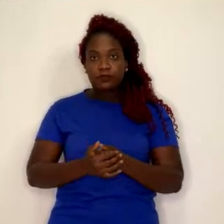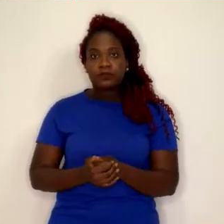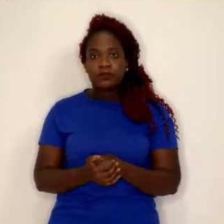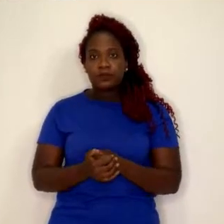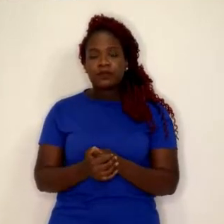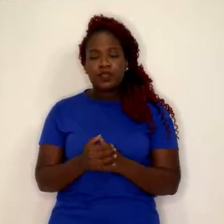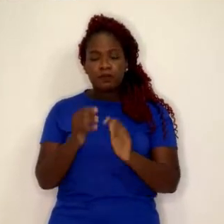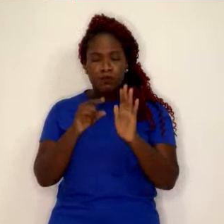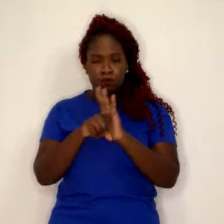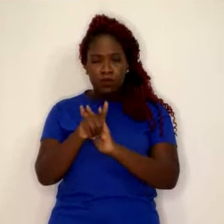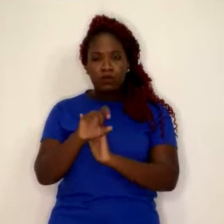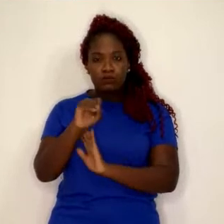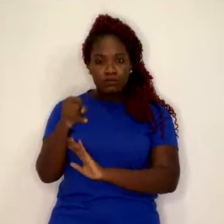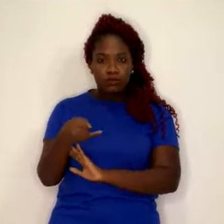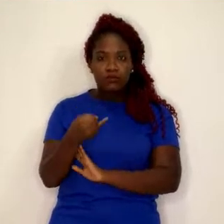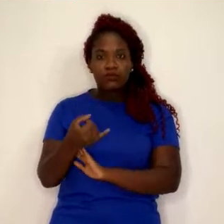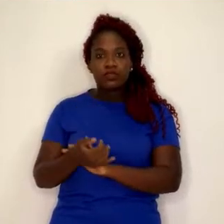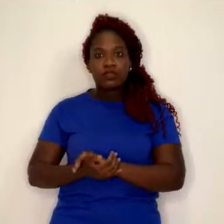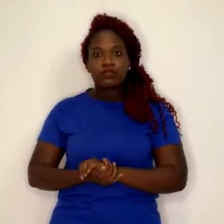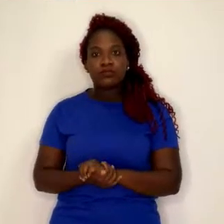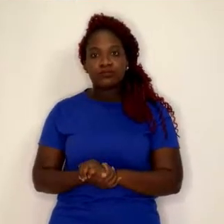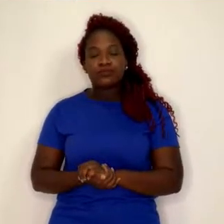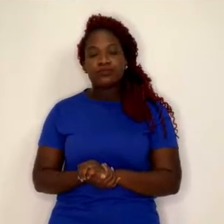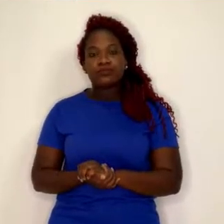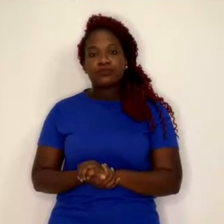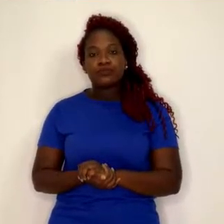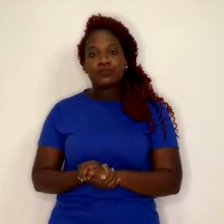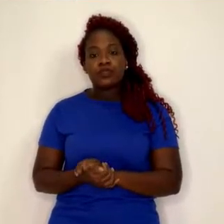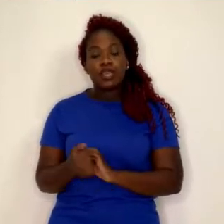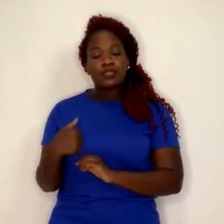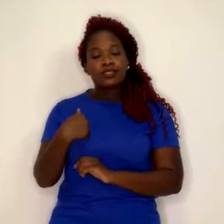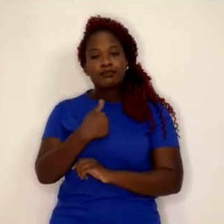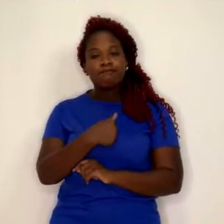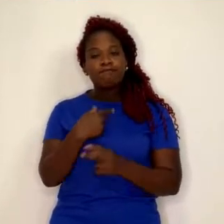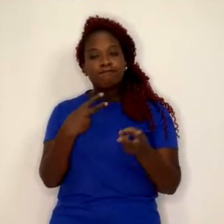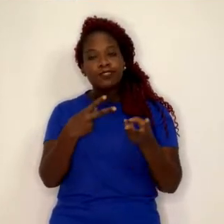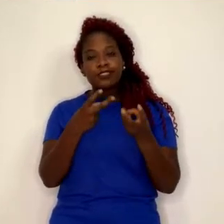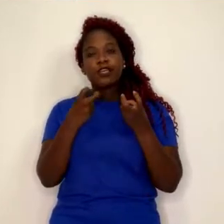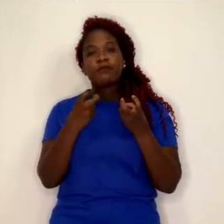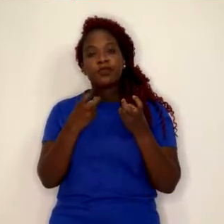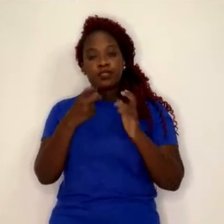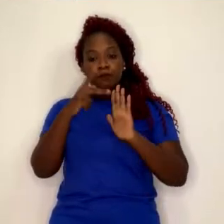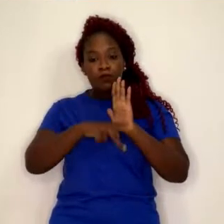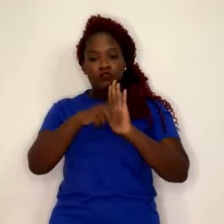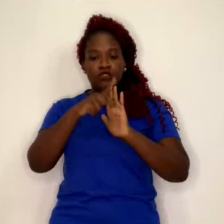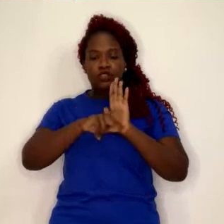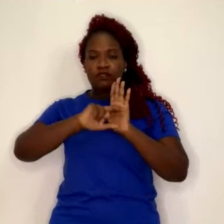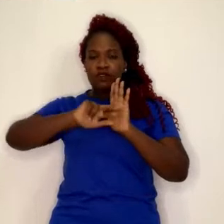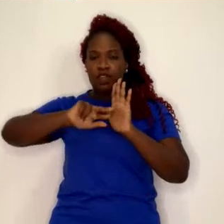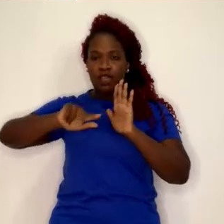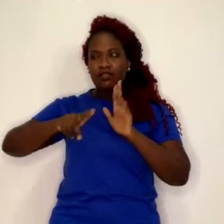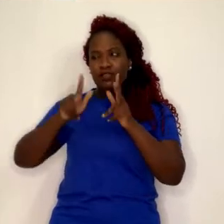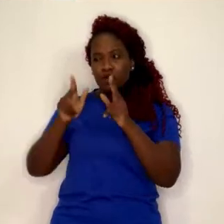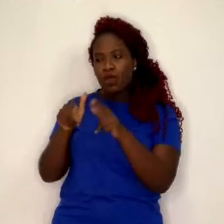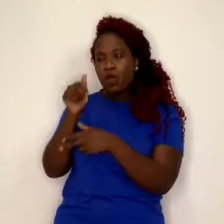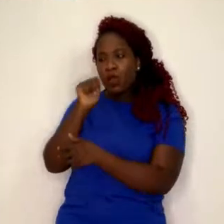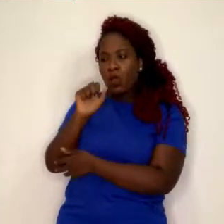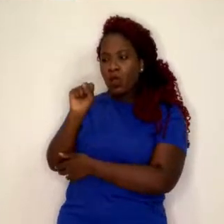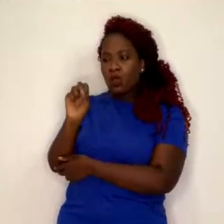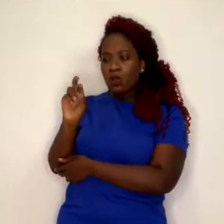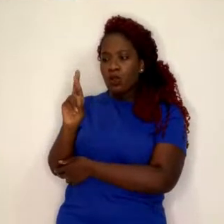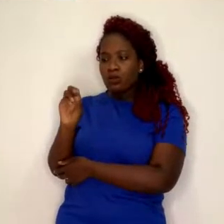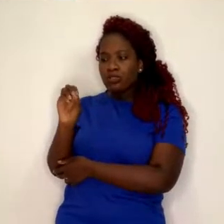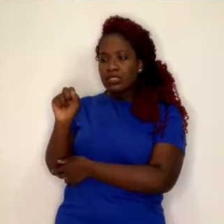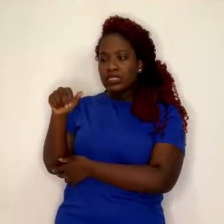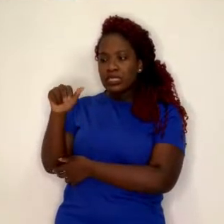a basic public education would be the best way of addressing inequality. So we see incredible projects, as